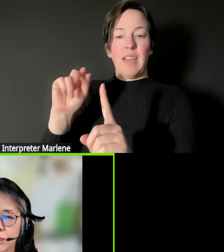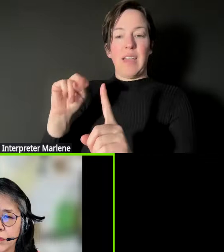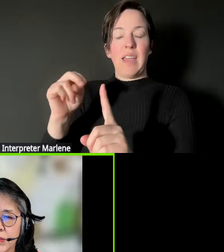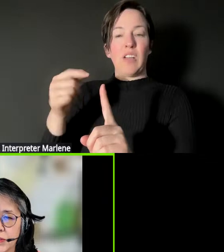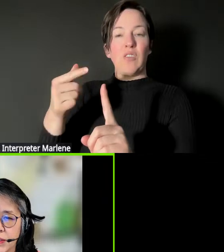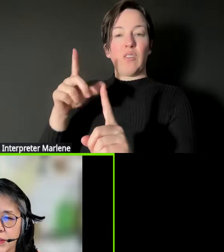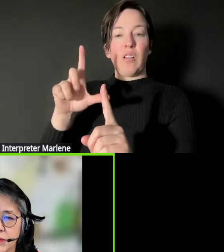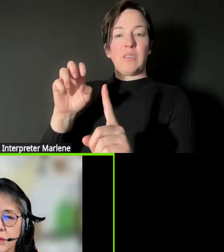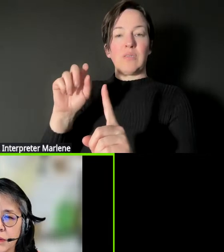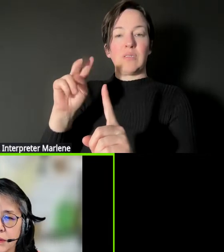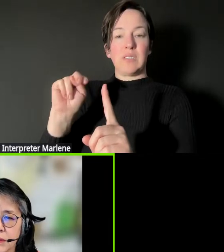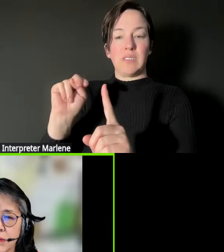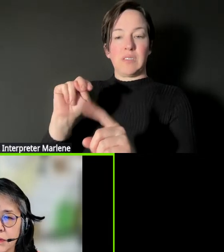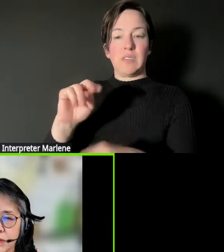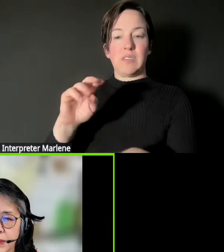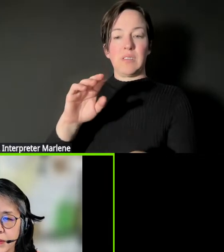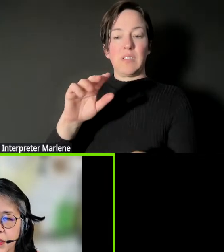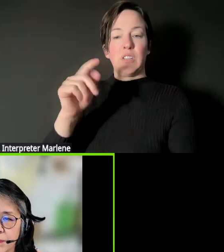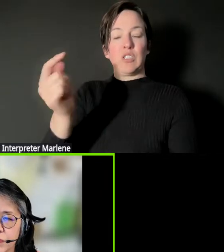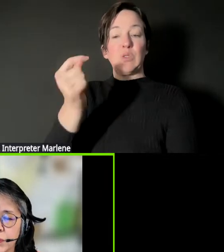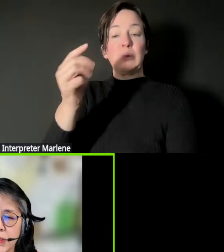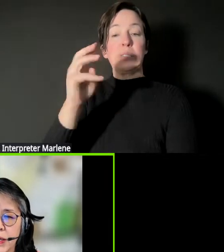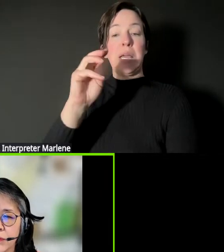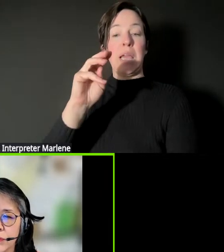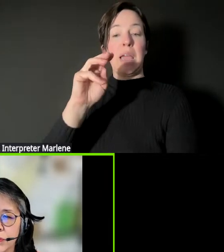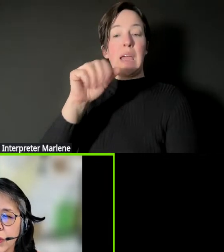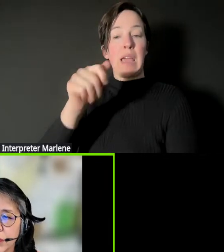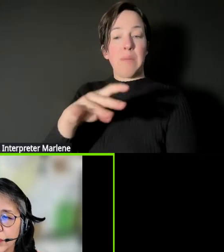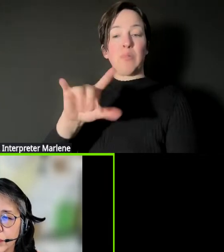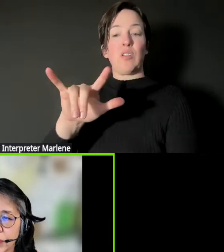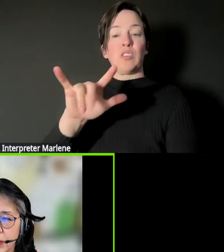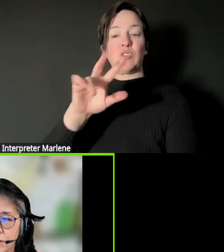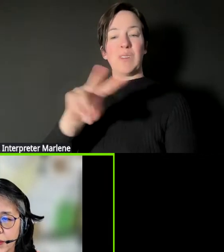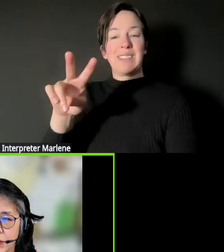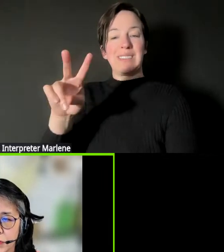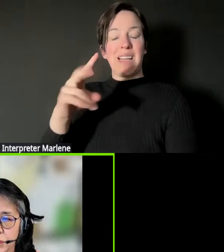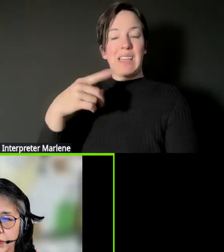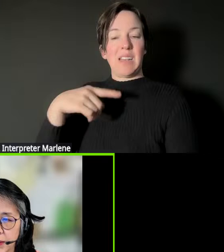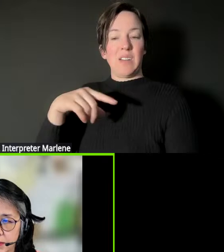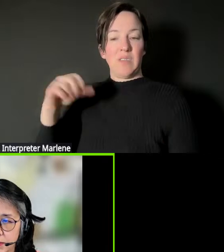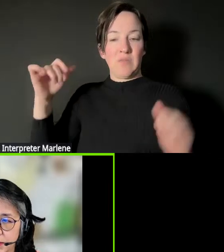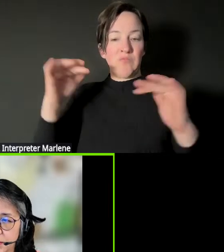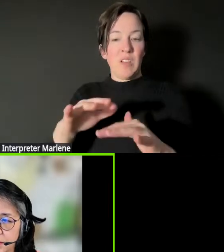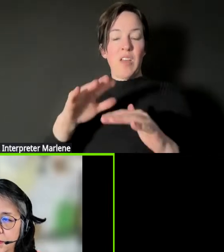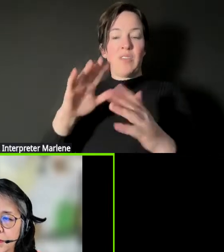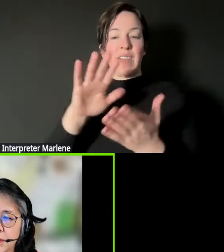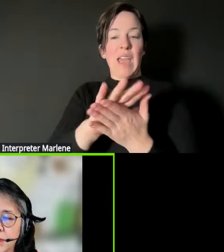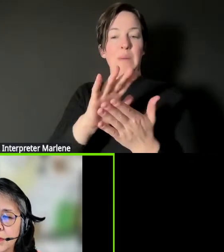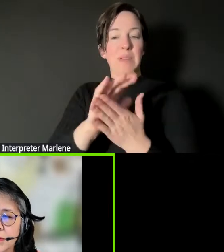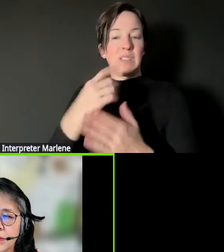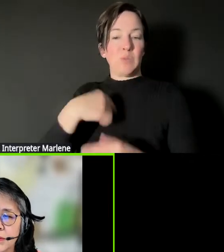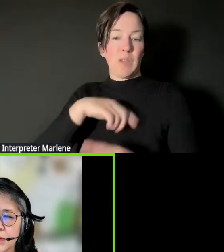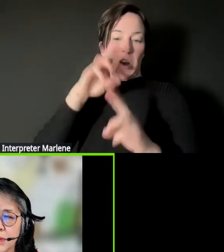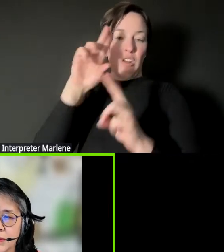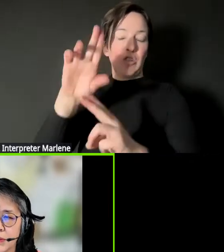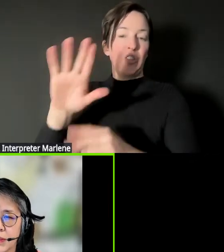April 22nd, on the SMUHSD campus, we gathered to honor her life and enduring legacy. Cynthia dedicated